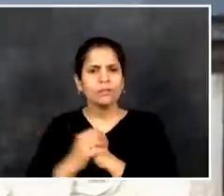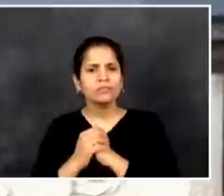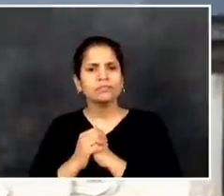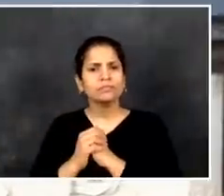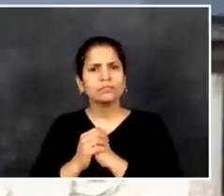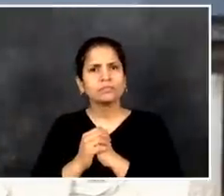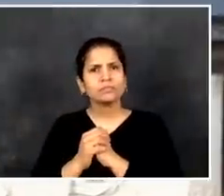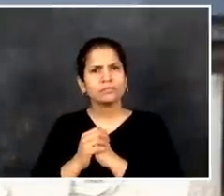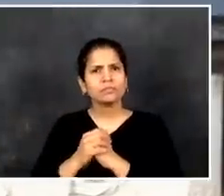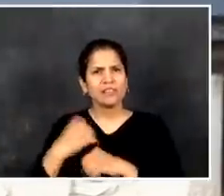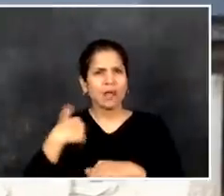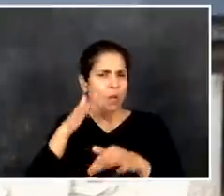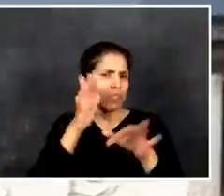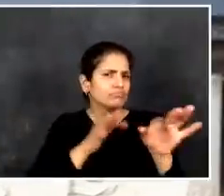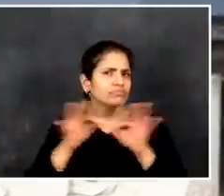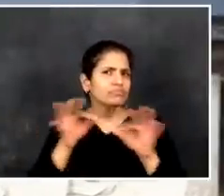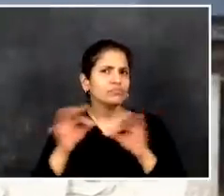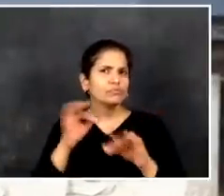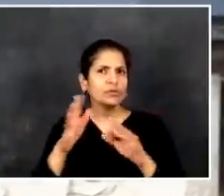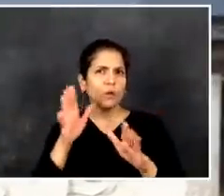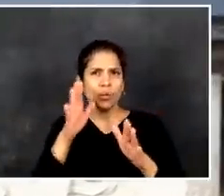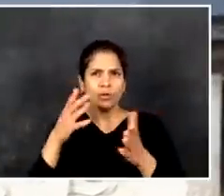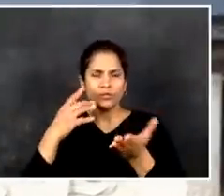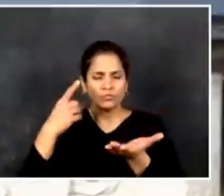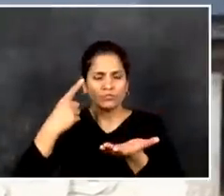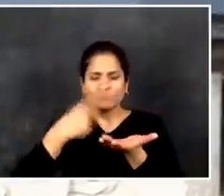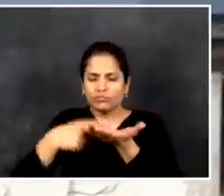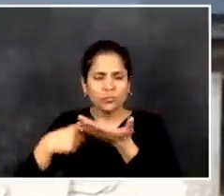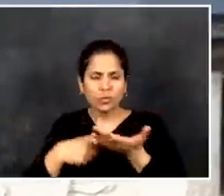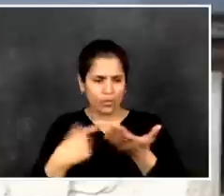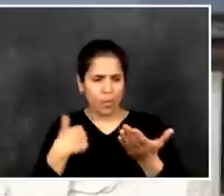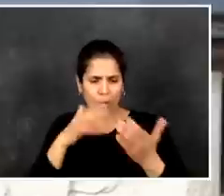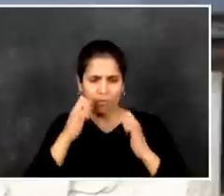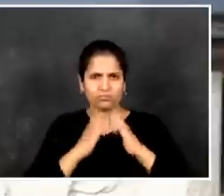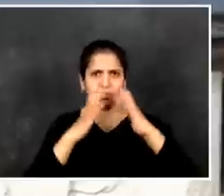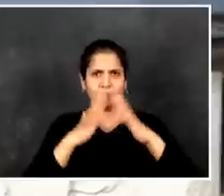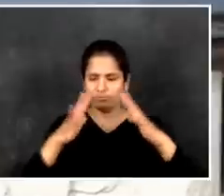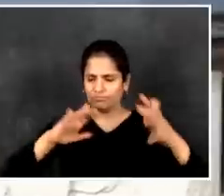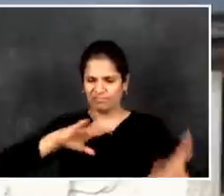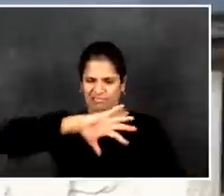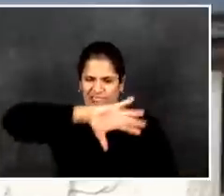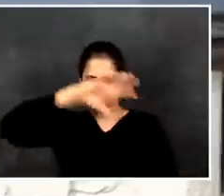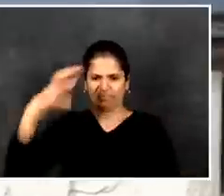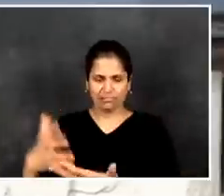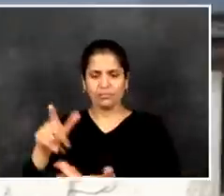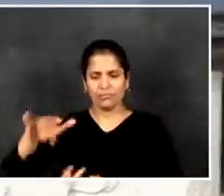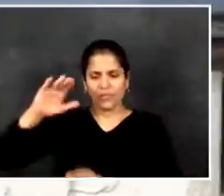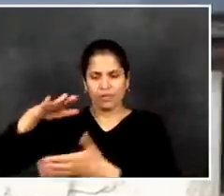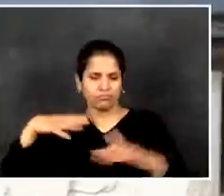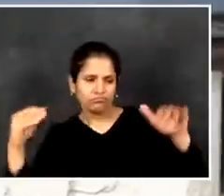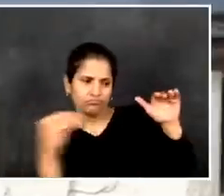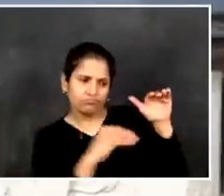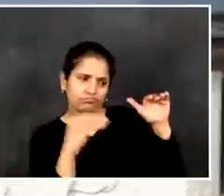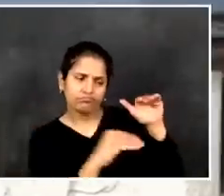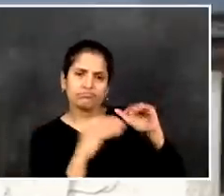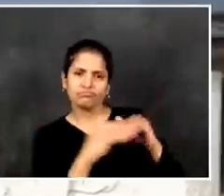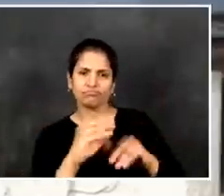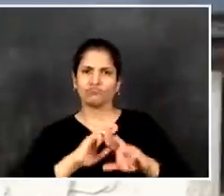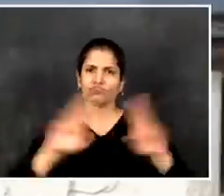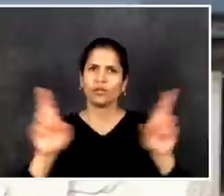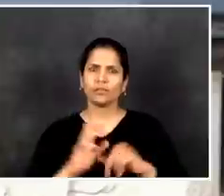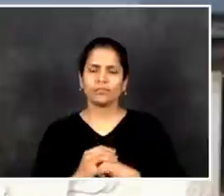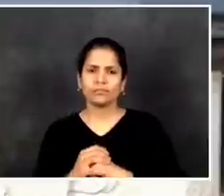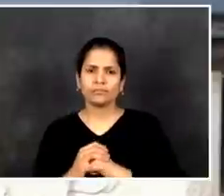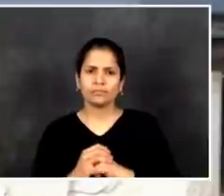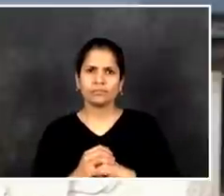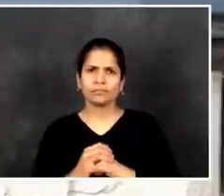reserve. Obviously, the bridge ventilators as well, the 3,000. But yeah, you said it on the PPEs, we are way